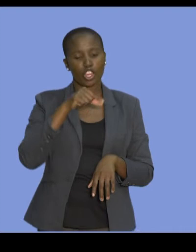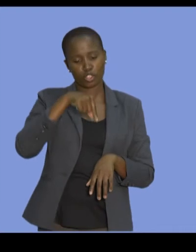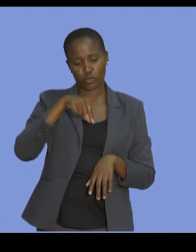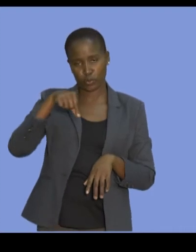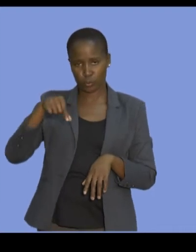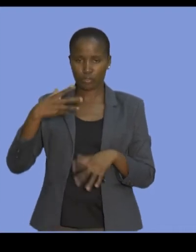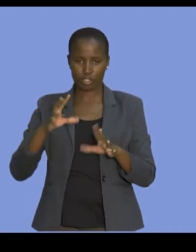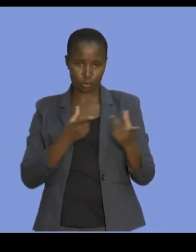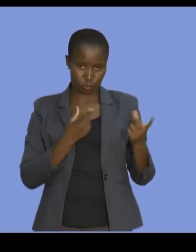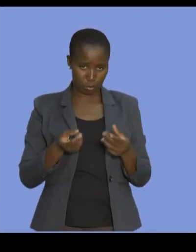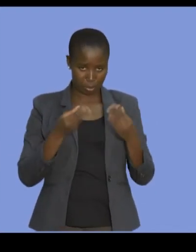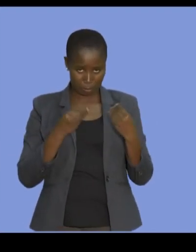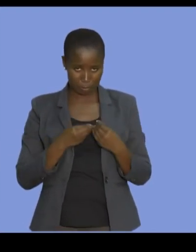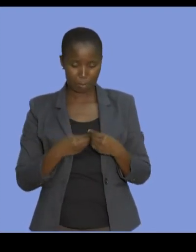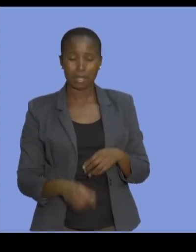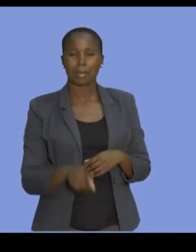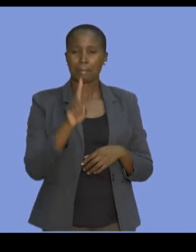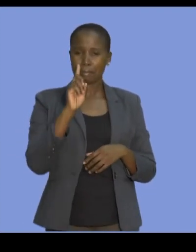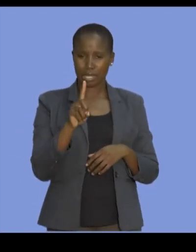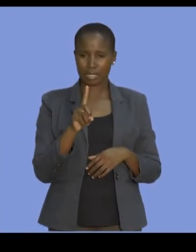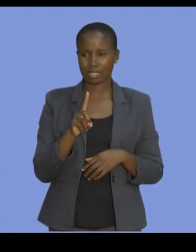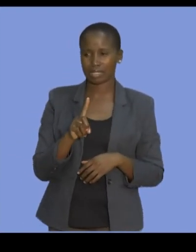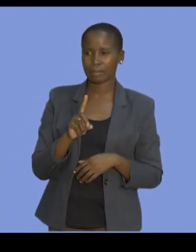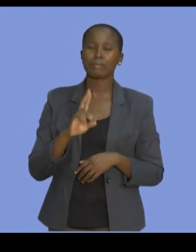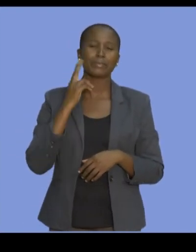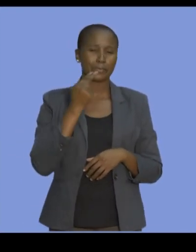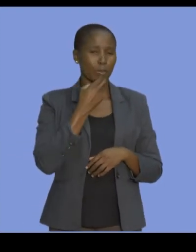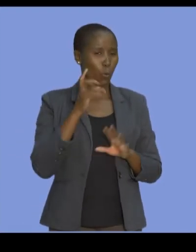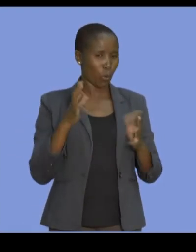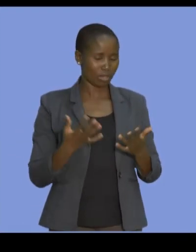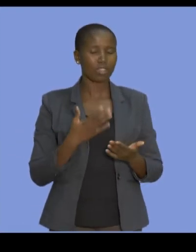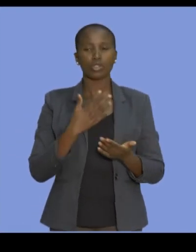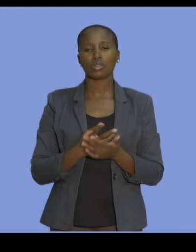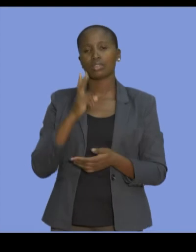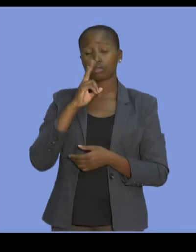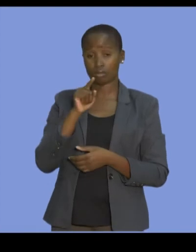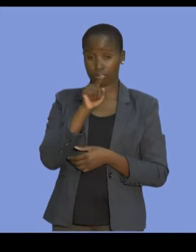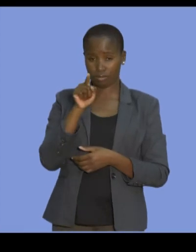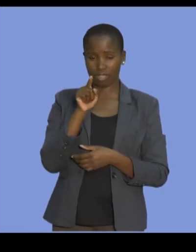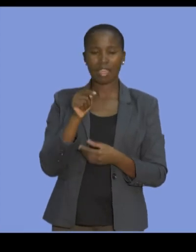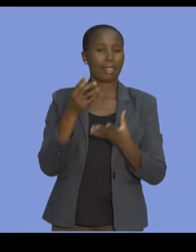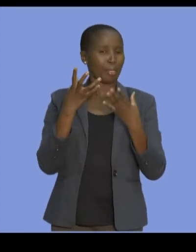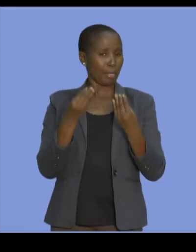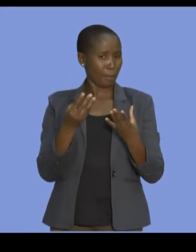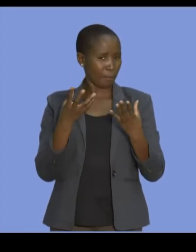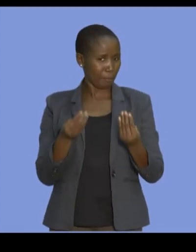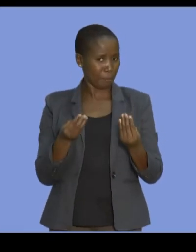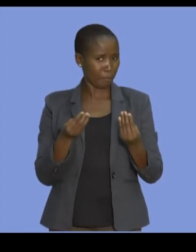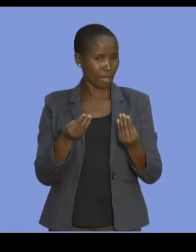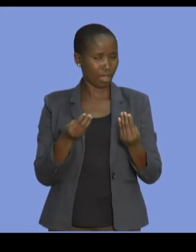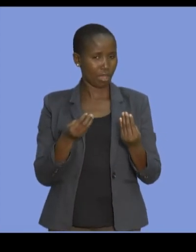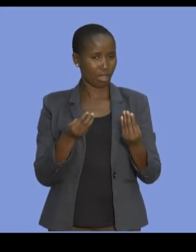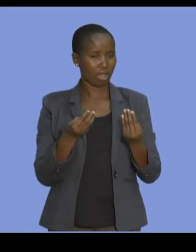Then the nice thing about the Whisker plot, we can able to tell the distribution of the data. Can you see